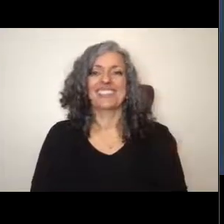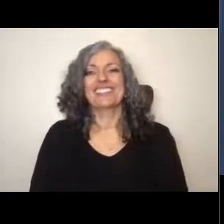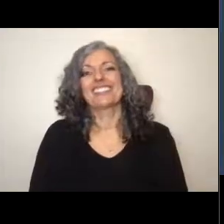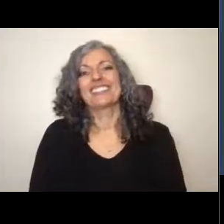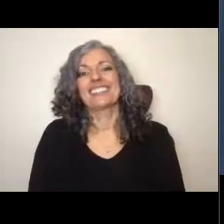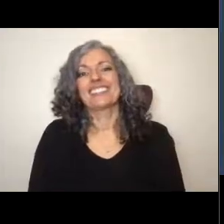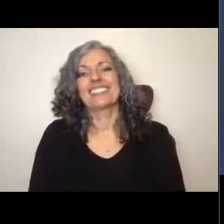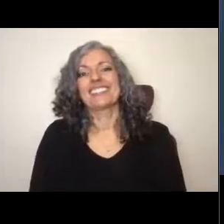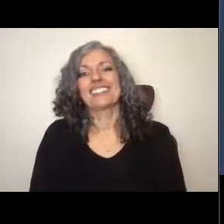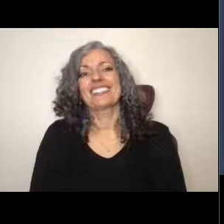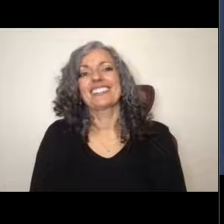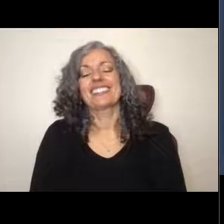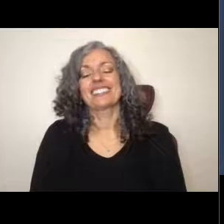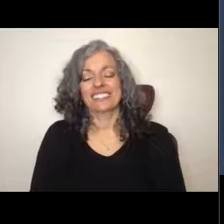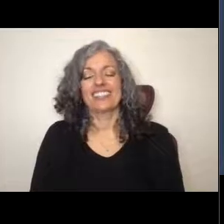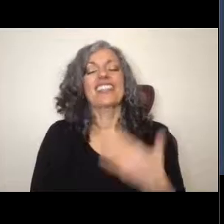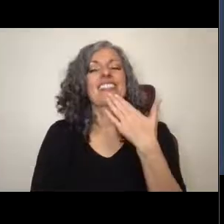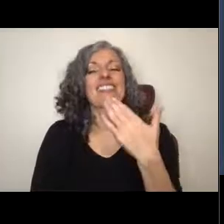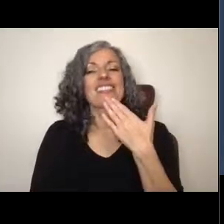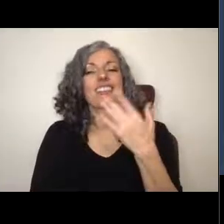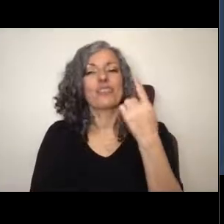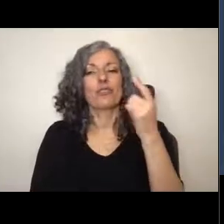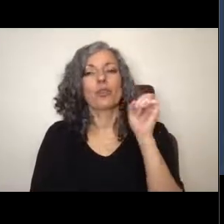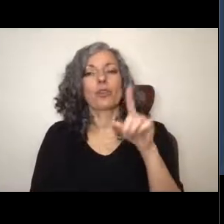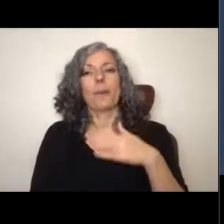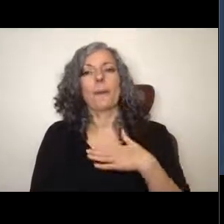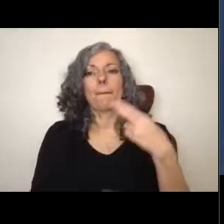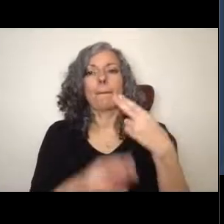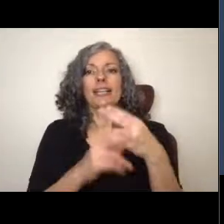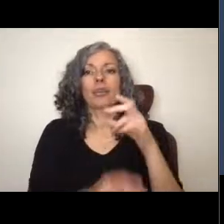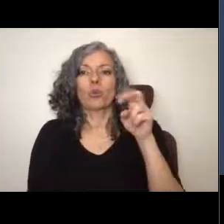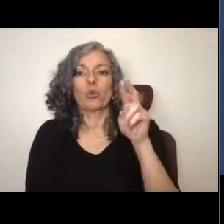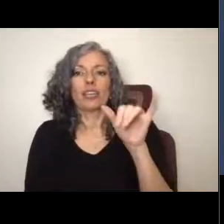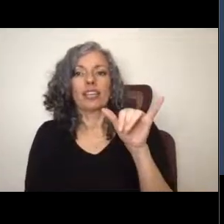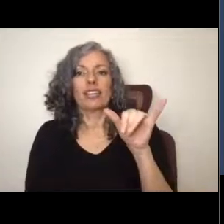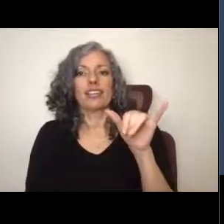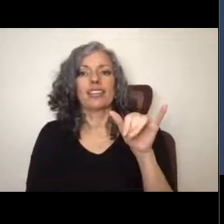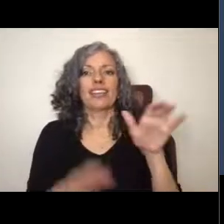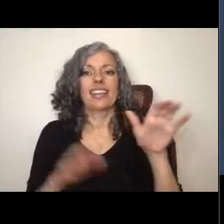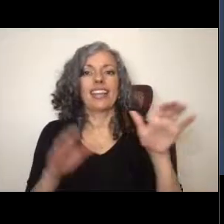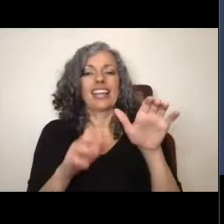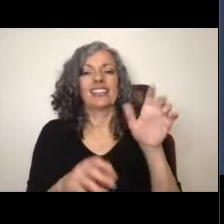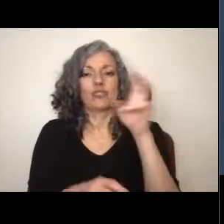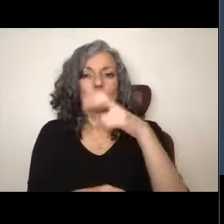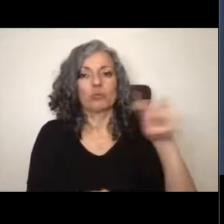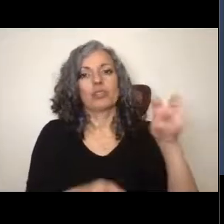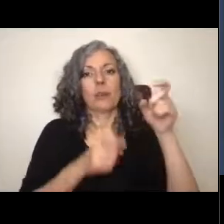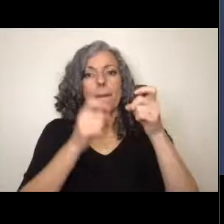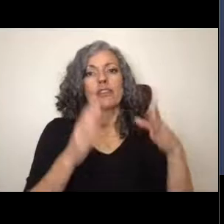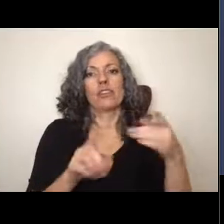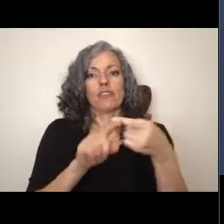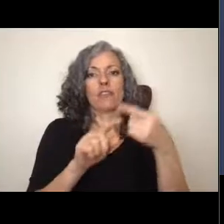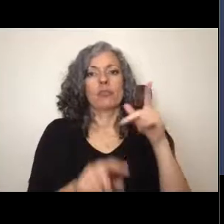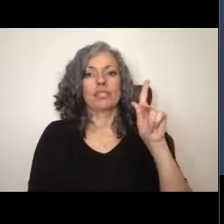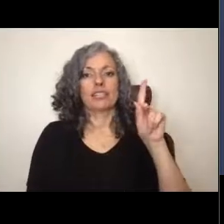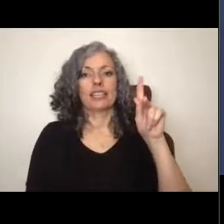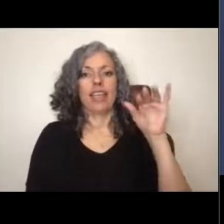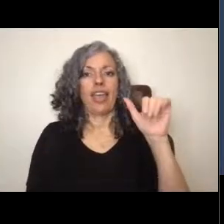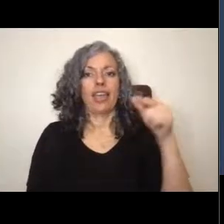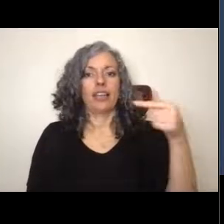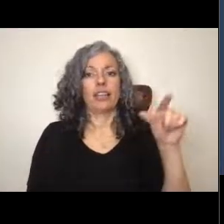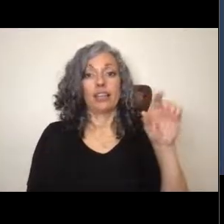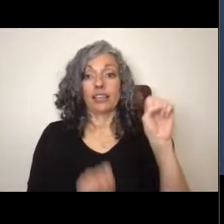Thank you, Commissioner Liu, for your questions. My name is Corey Wilkerson. I'm the Active Transportation Program Manager from SCAG. Can you guys hear me okay? Yeah, yes, we can.